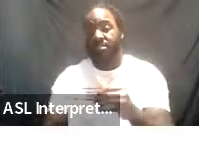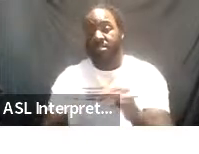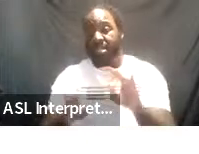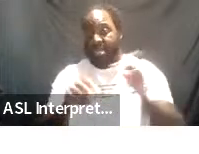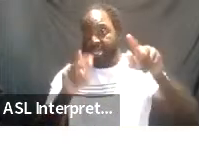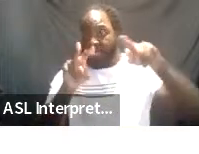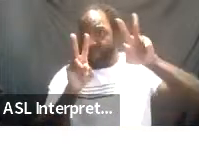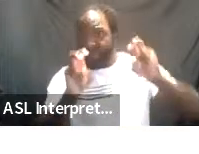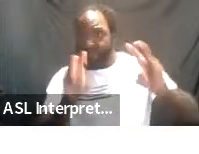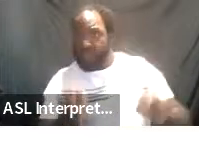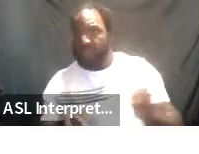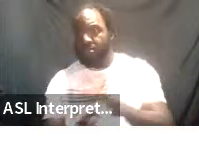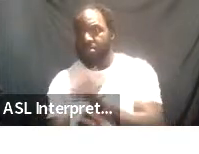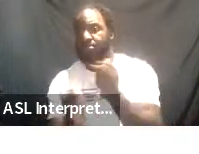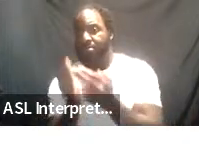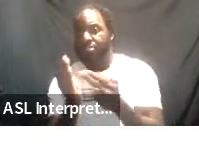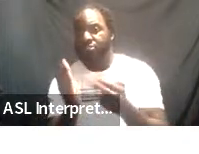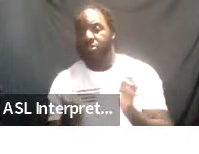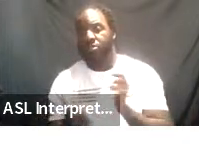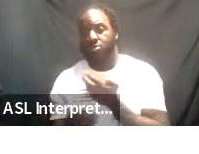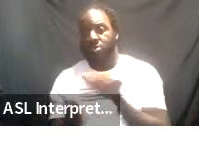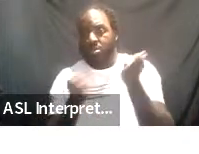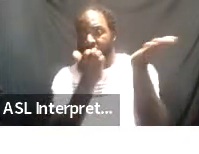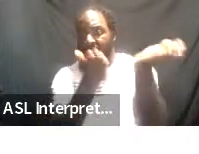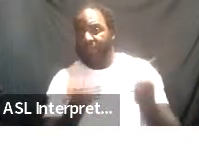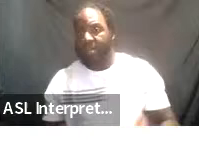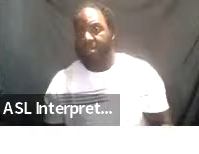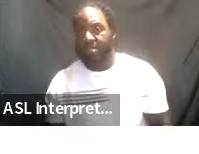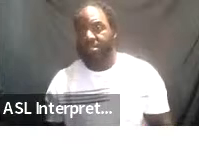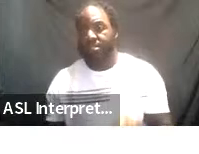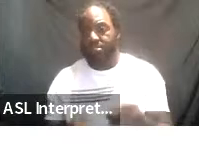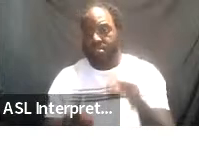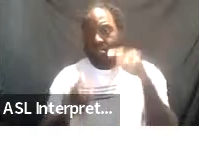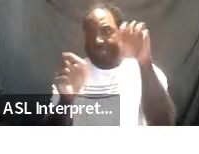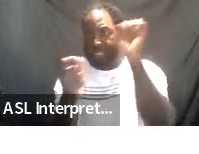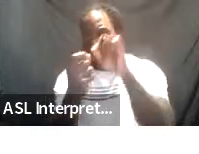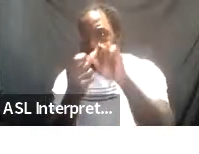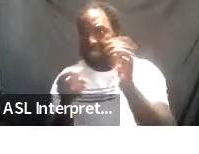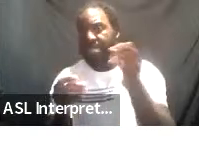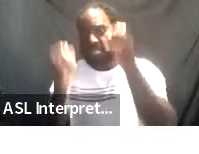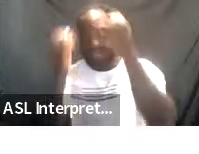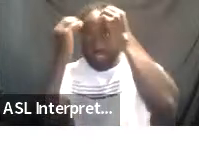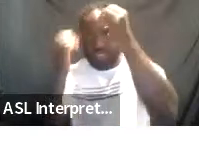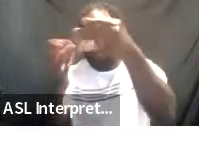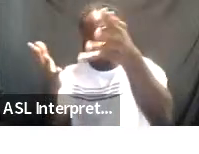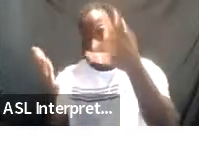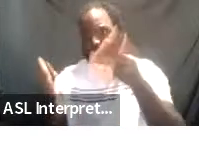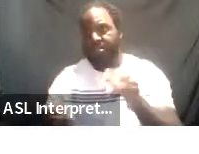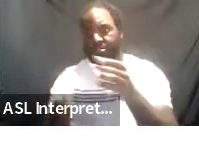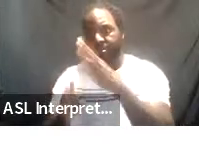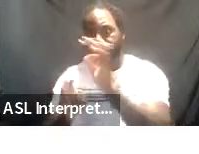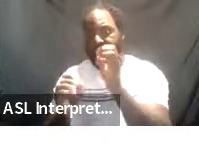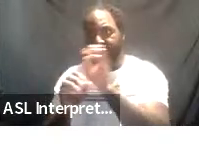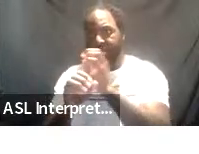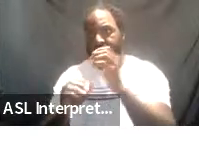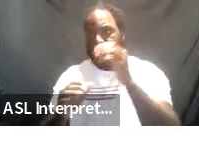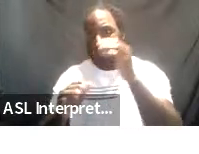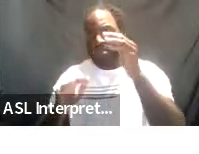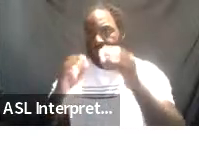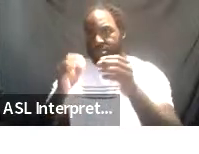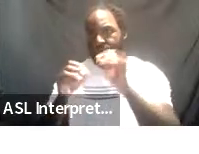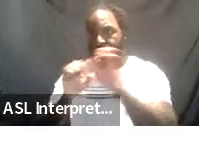make sure that we're providing accurate information, being transparent,